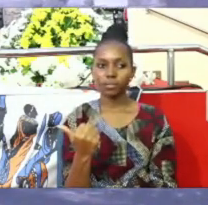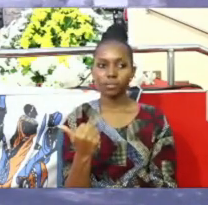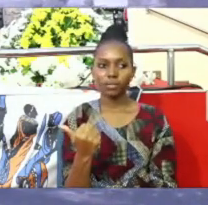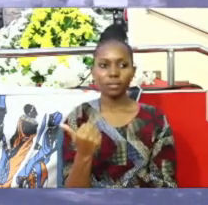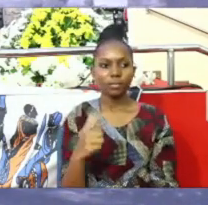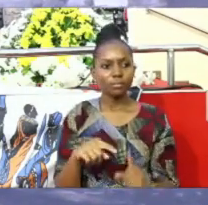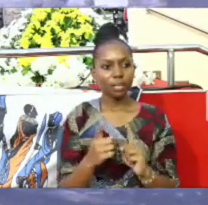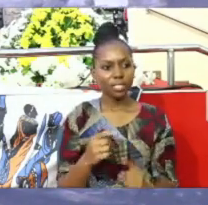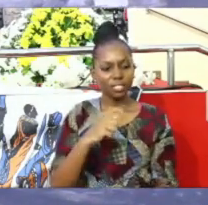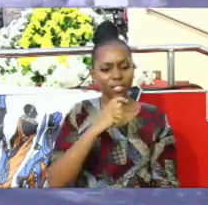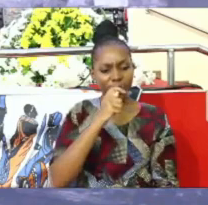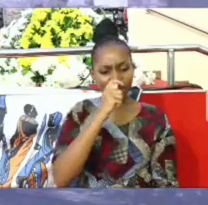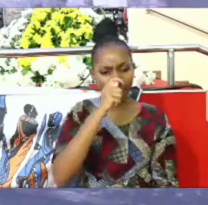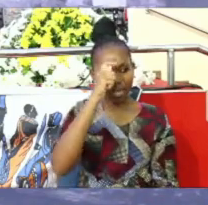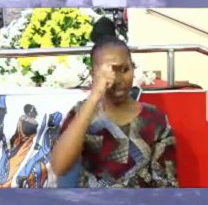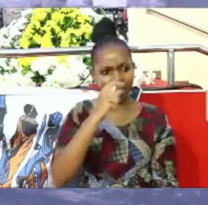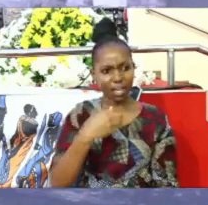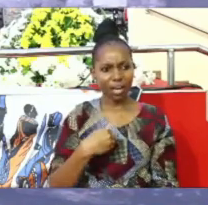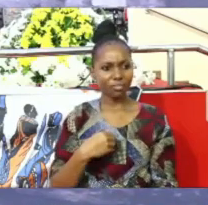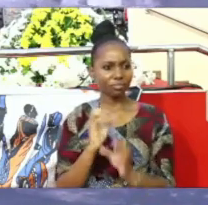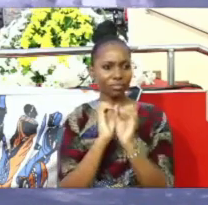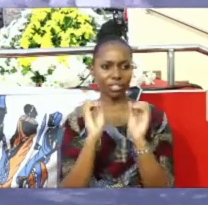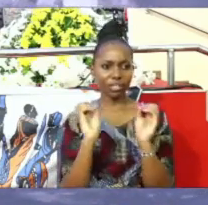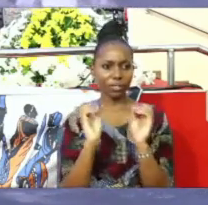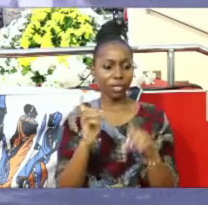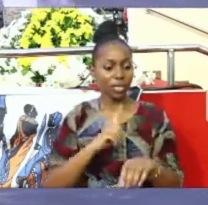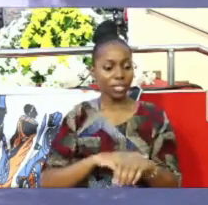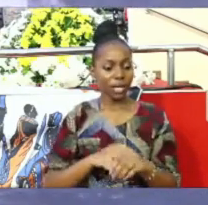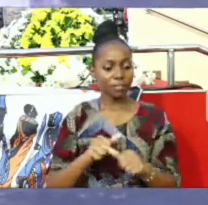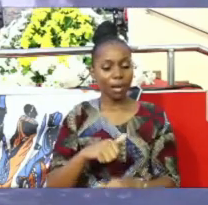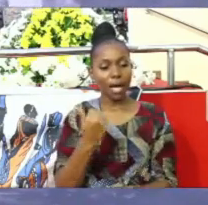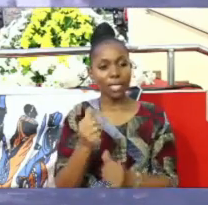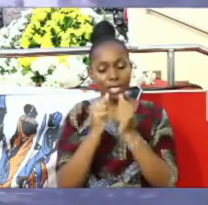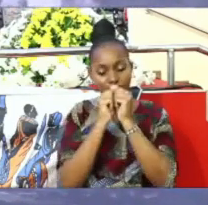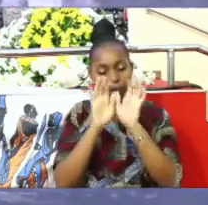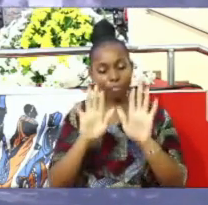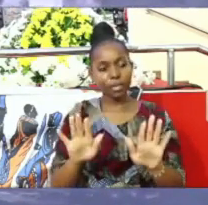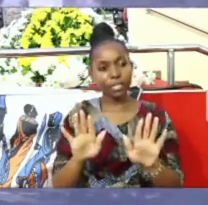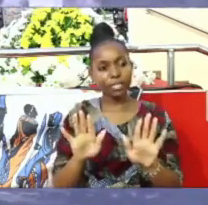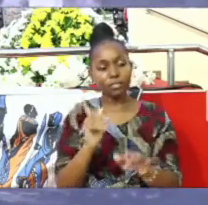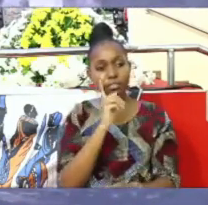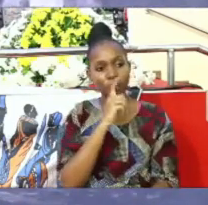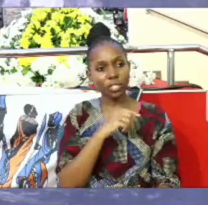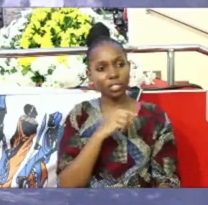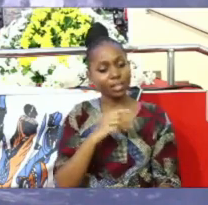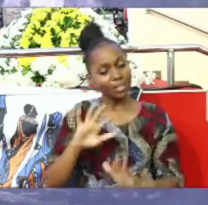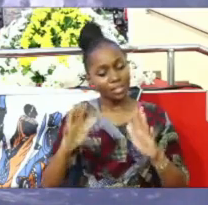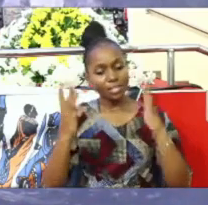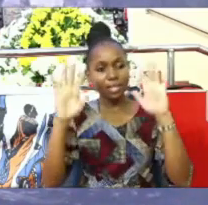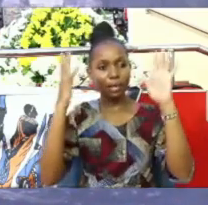jealousy. Yani kitu moja usikakuwe na wivu. When others have been blessed. Wengine wakibarikiwa. Let us celebrate them.